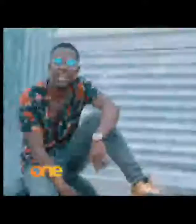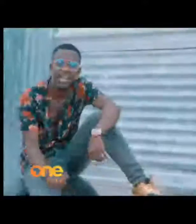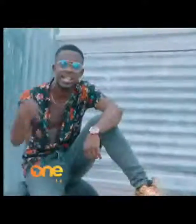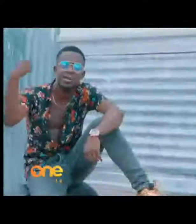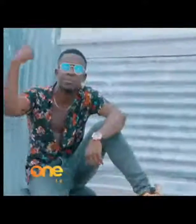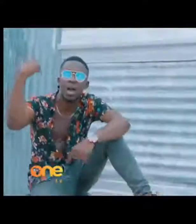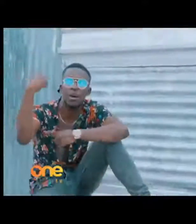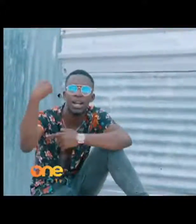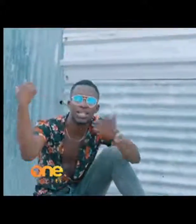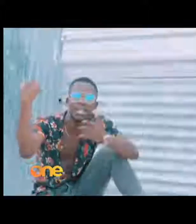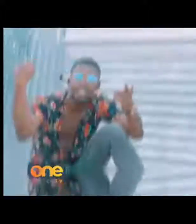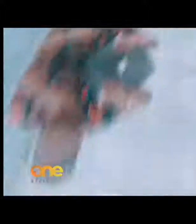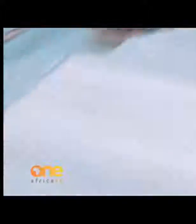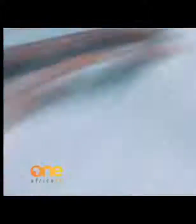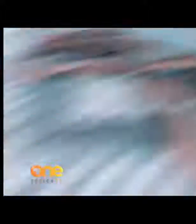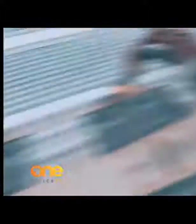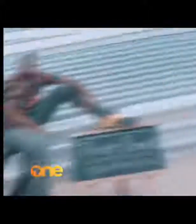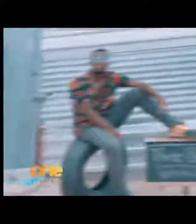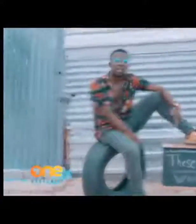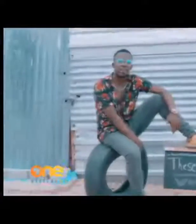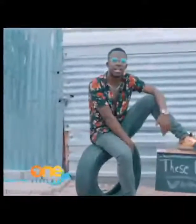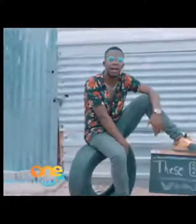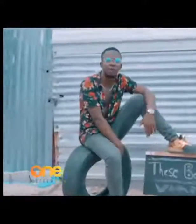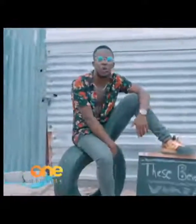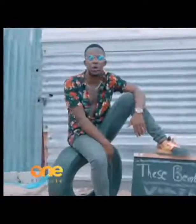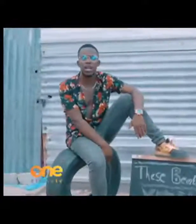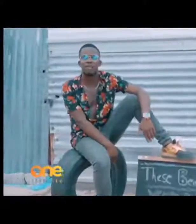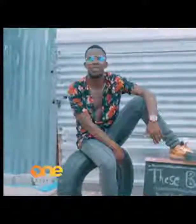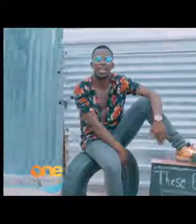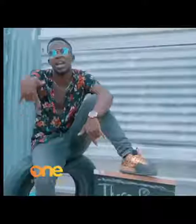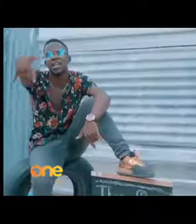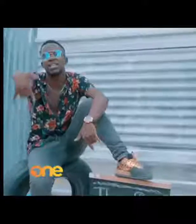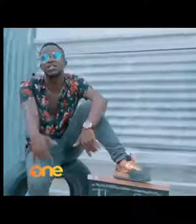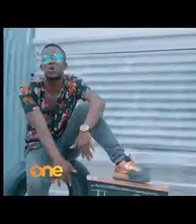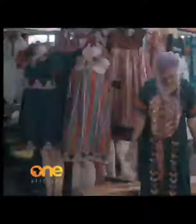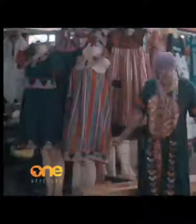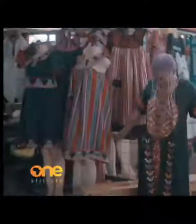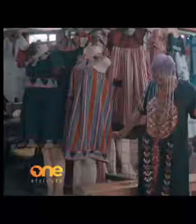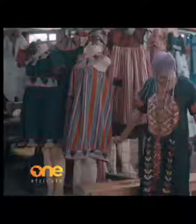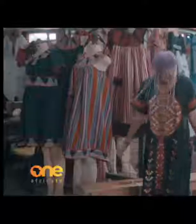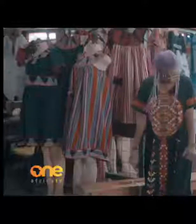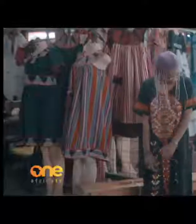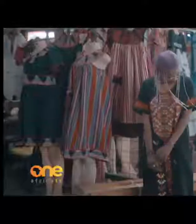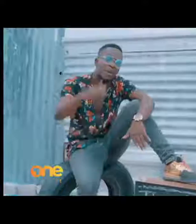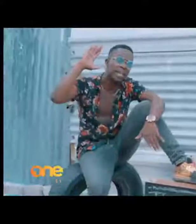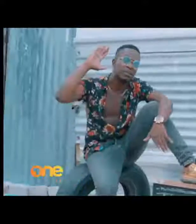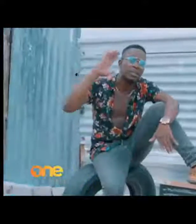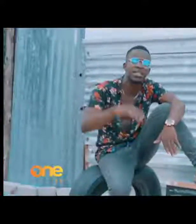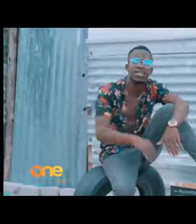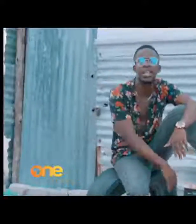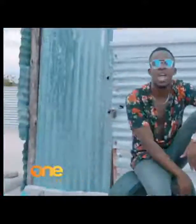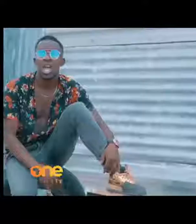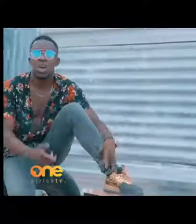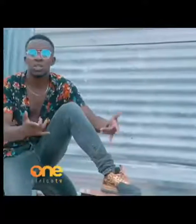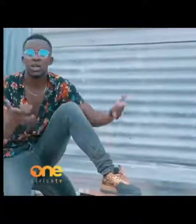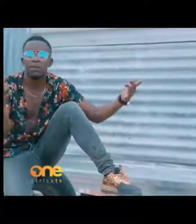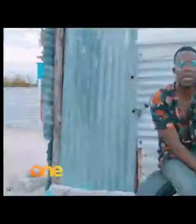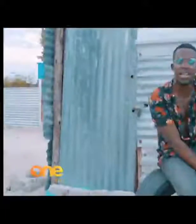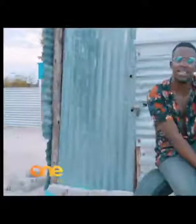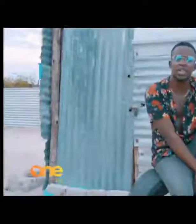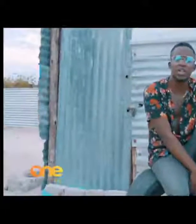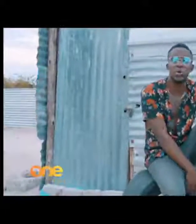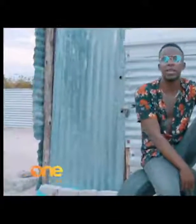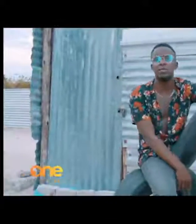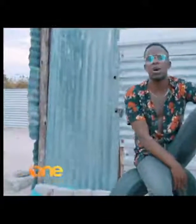and eternity power like Simpson. In this music I'm doing, I'm telling a story. My dear people, I better keep listening. Cause